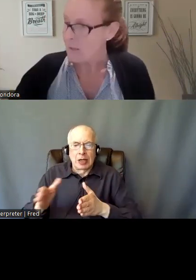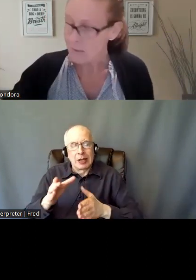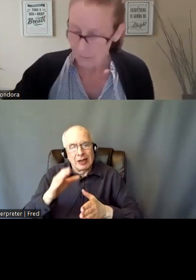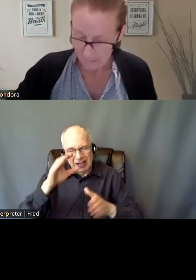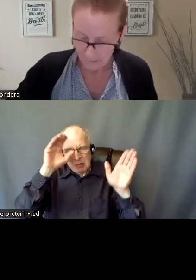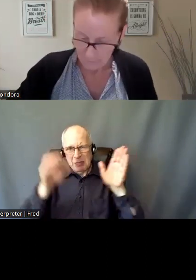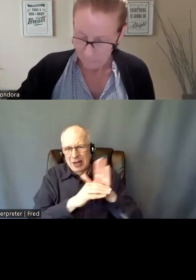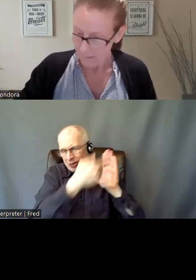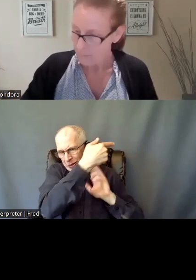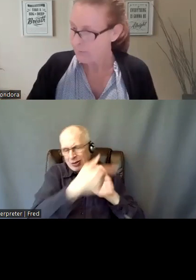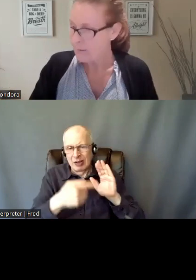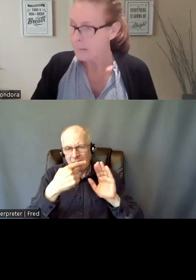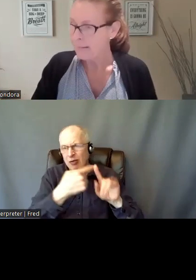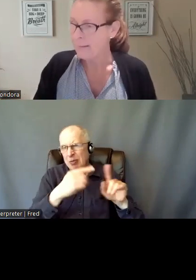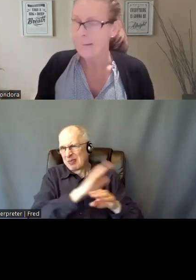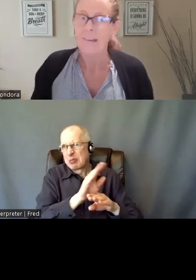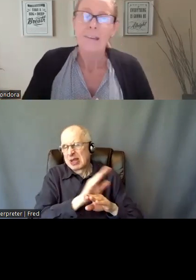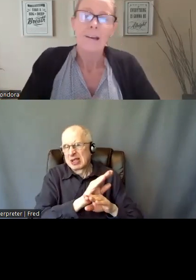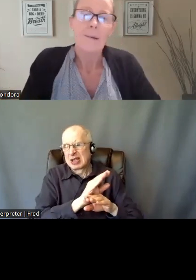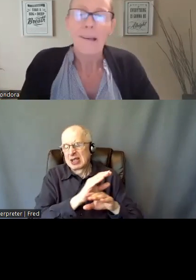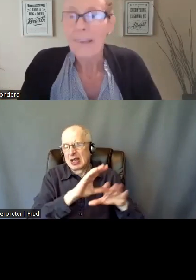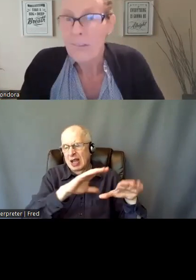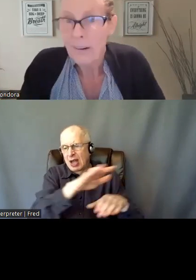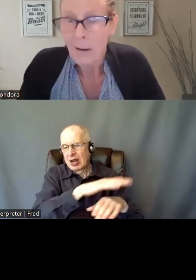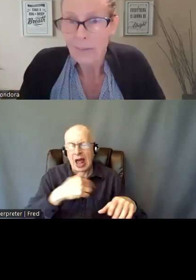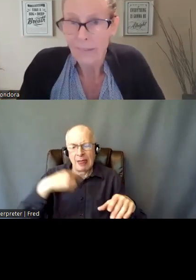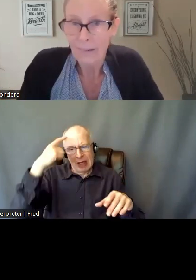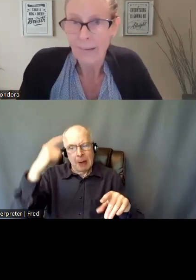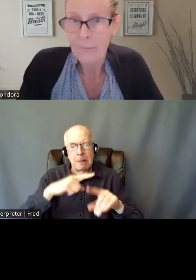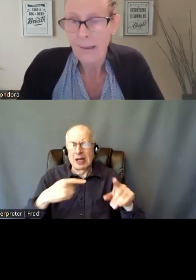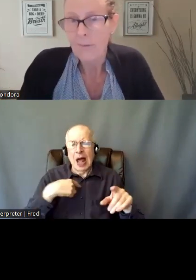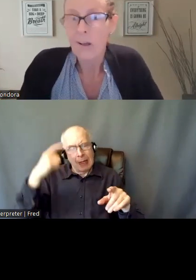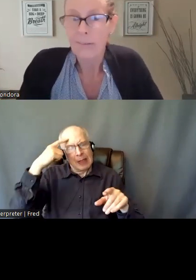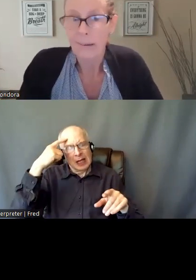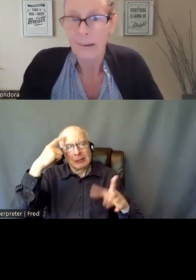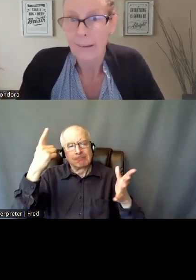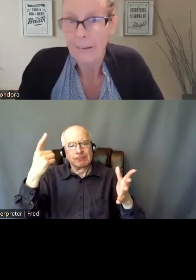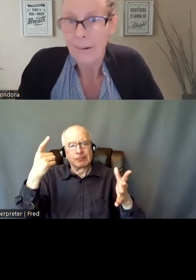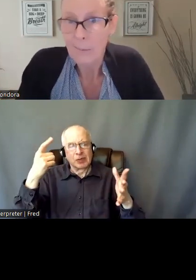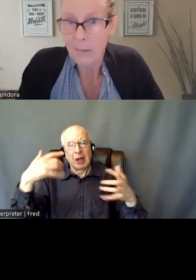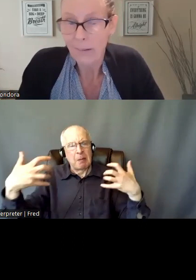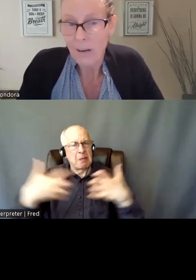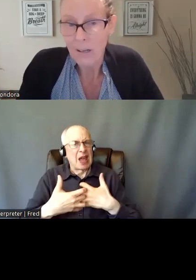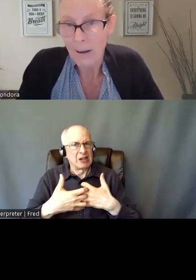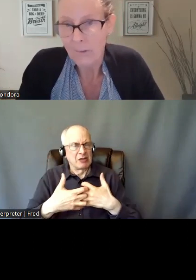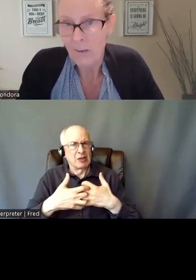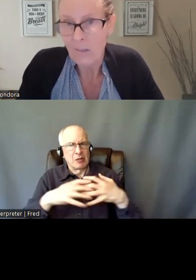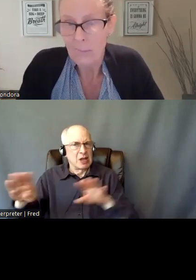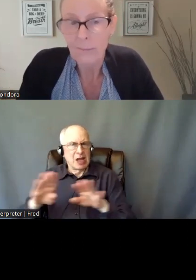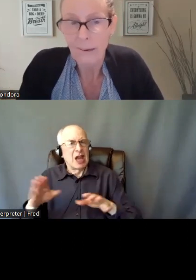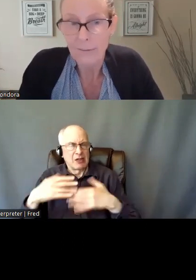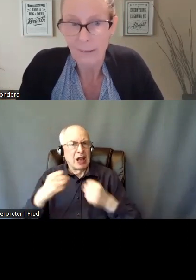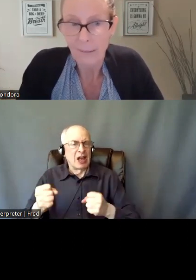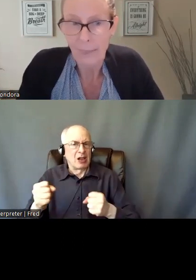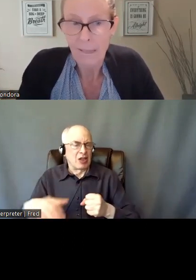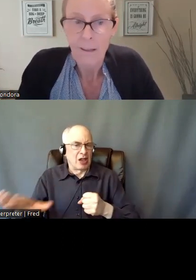the business arena, I believe, but I think it's very relevant in the behavioral health arena and very relevant to our conversation